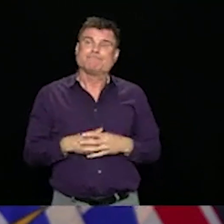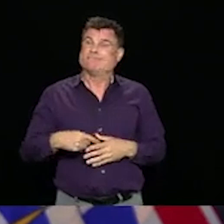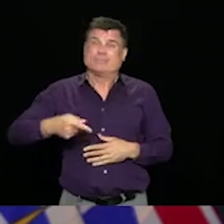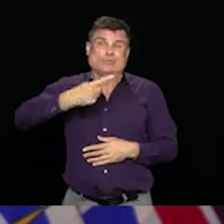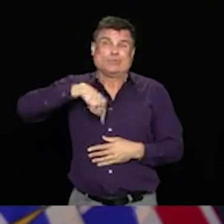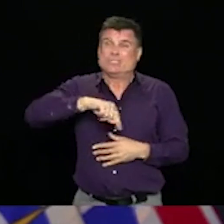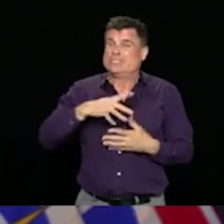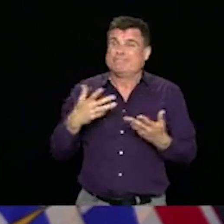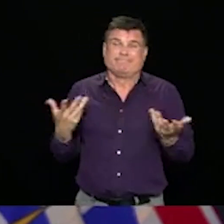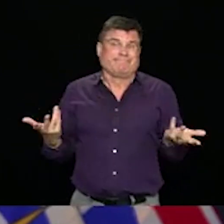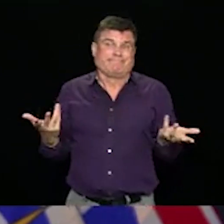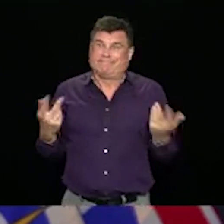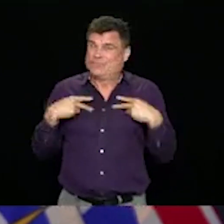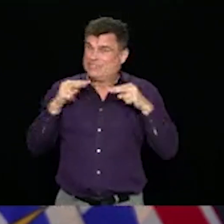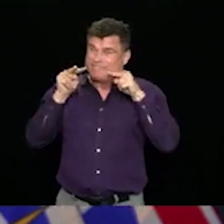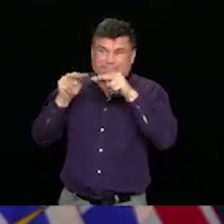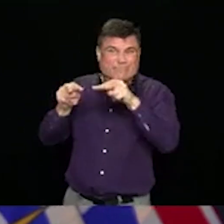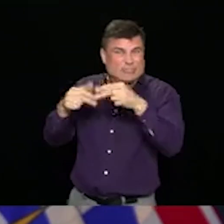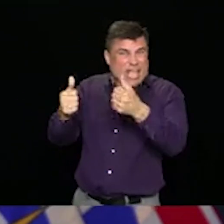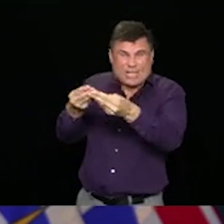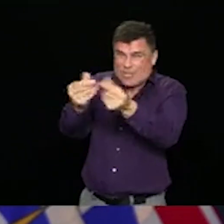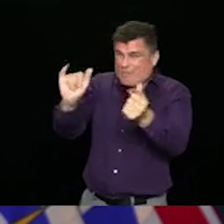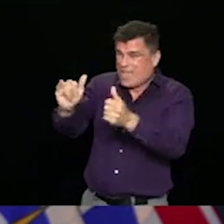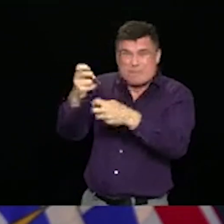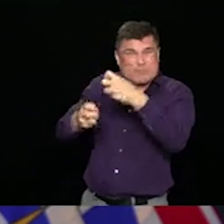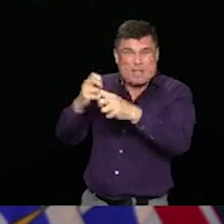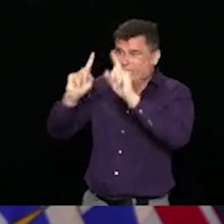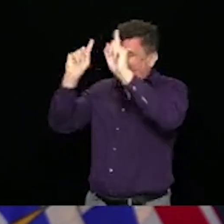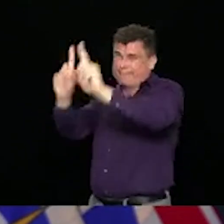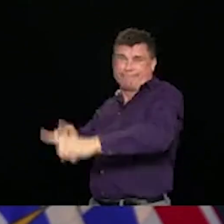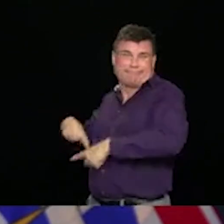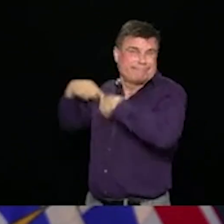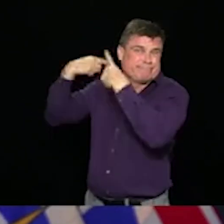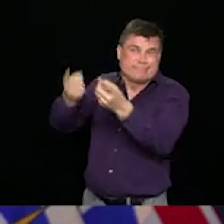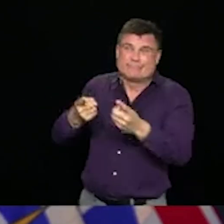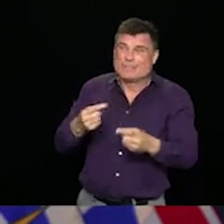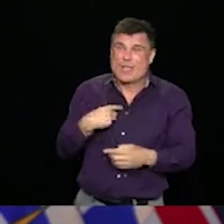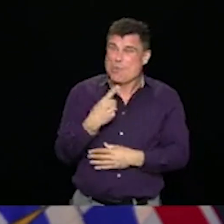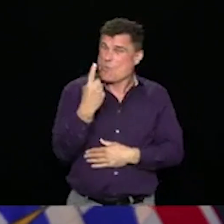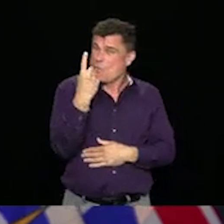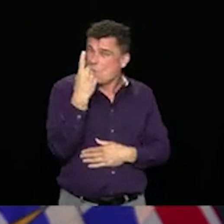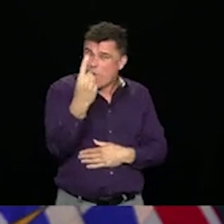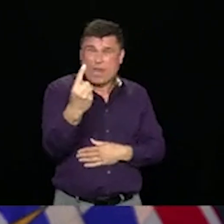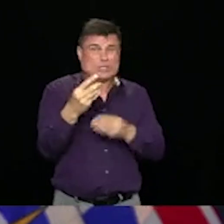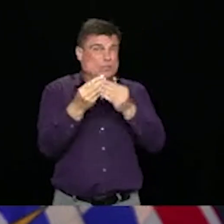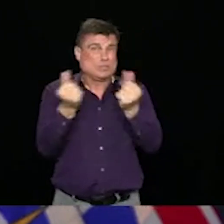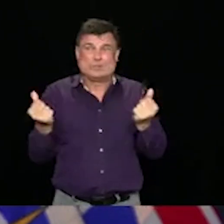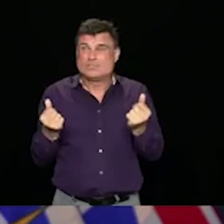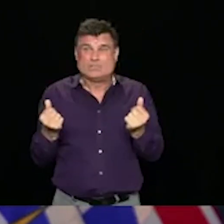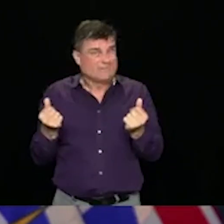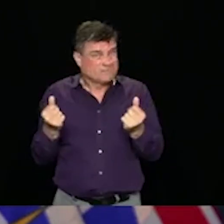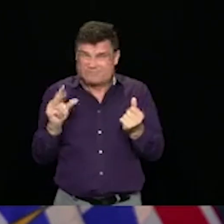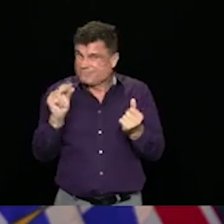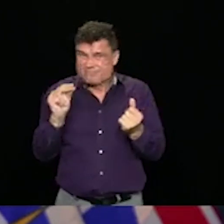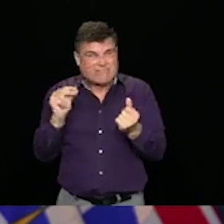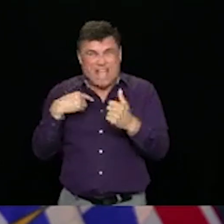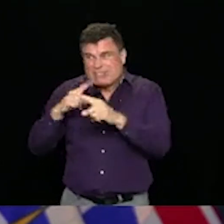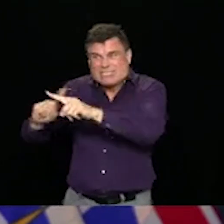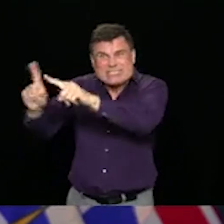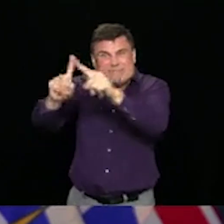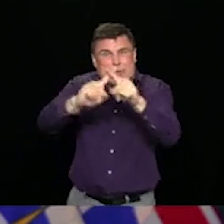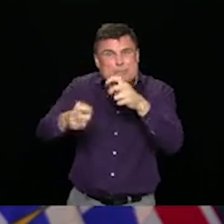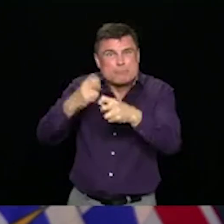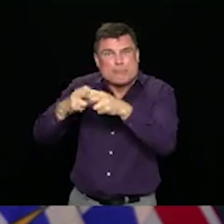one thing that we can do. We need to continue to do many things. And as you know, I do believe, and we've